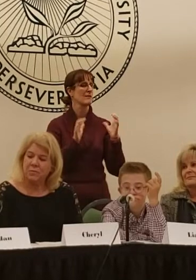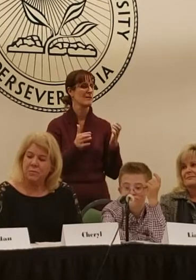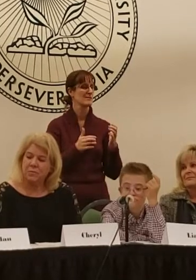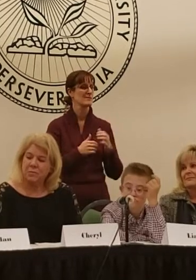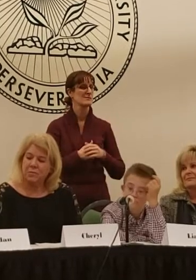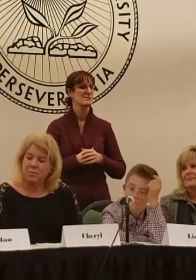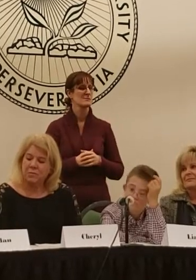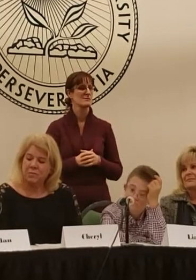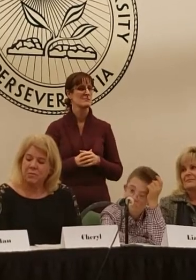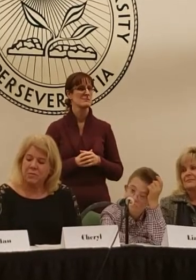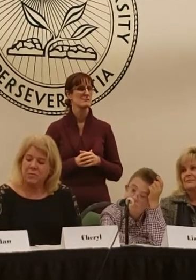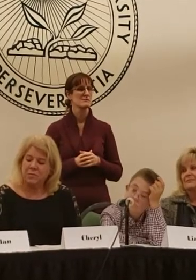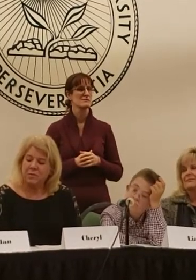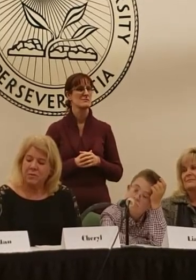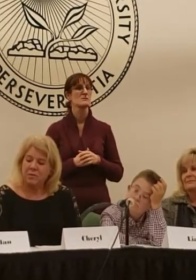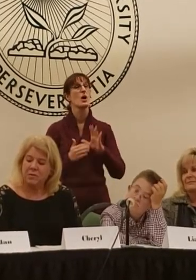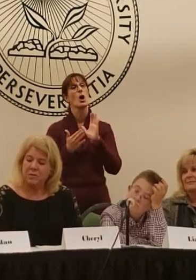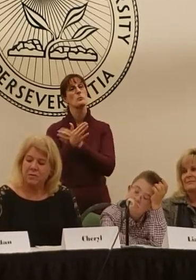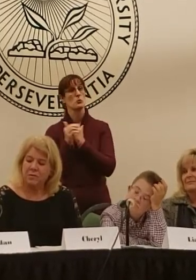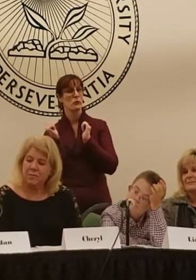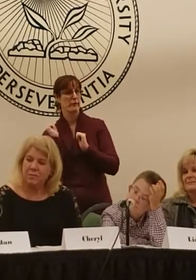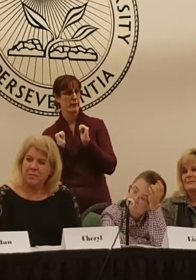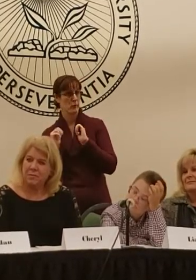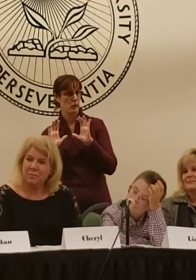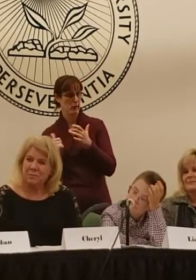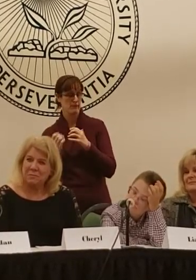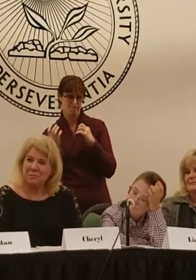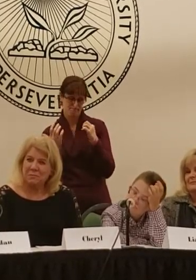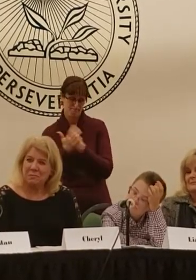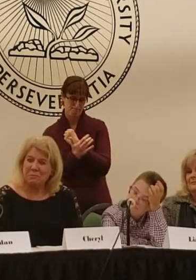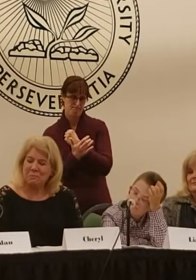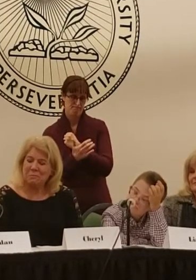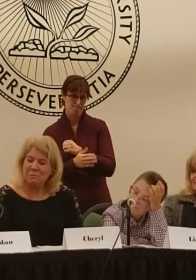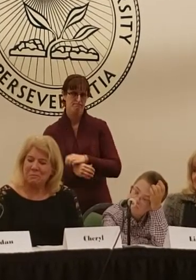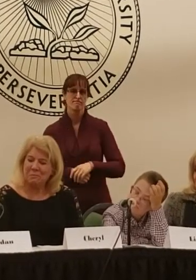and musical theater